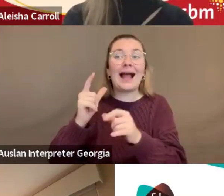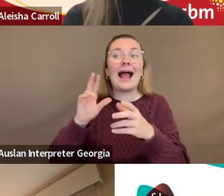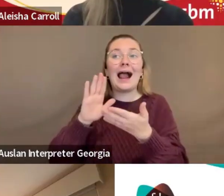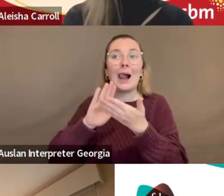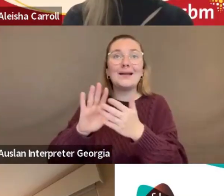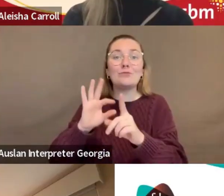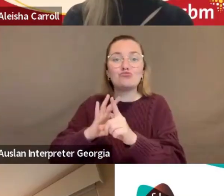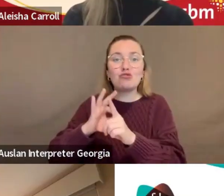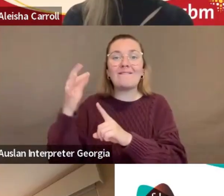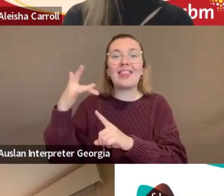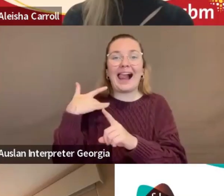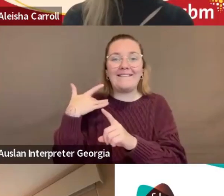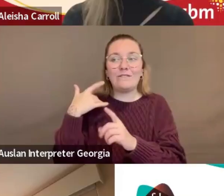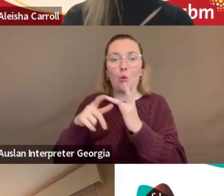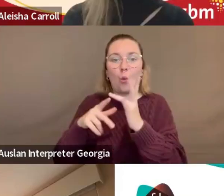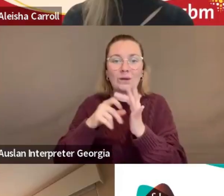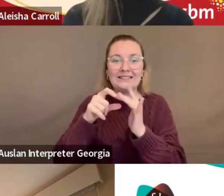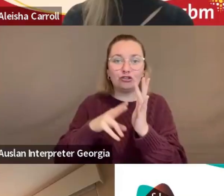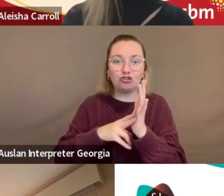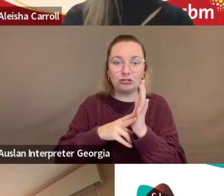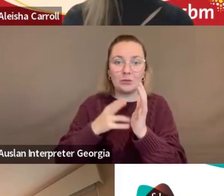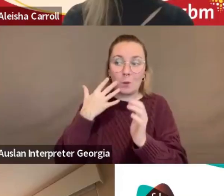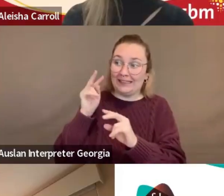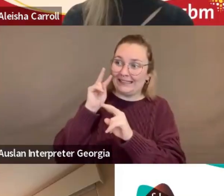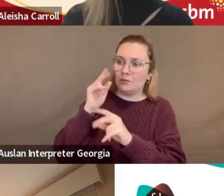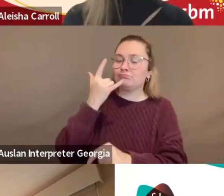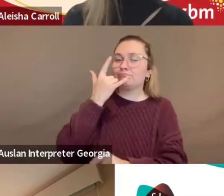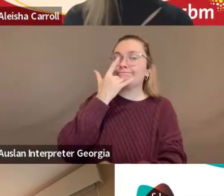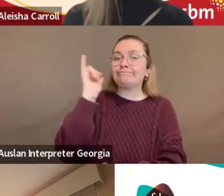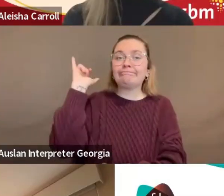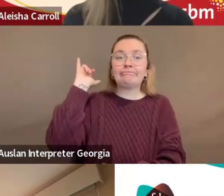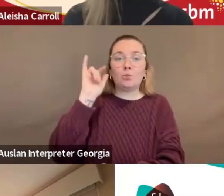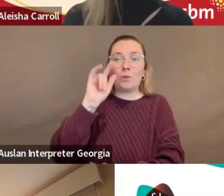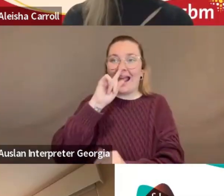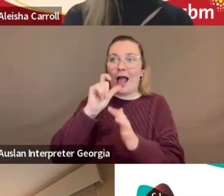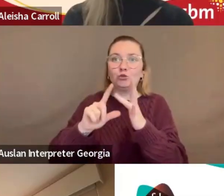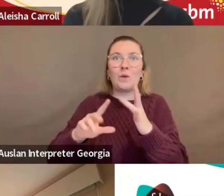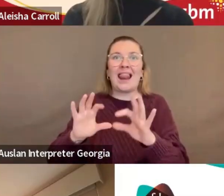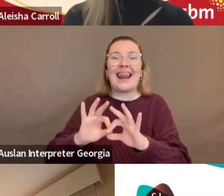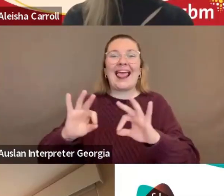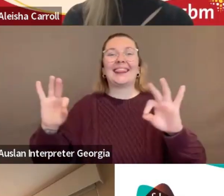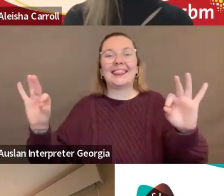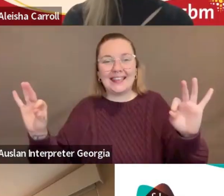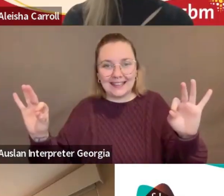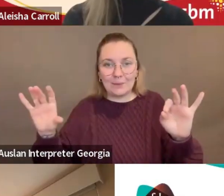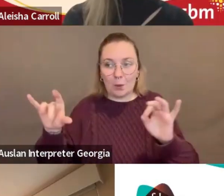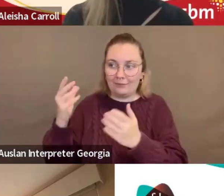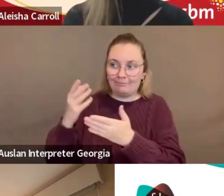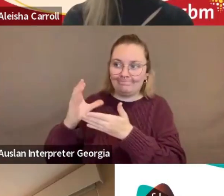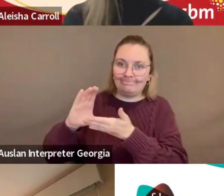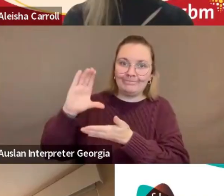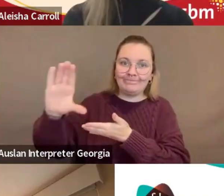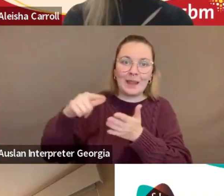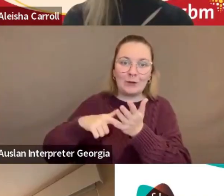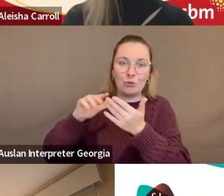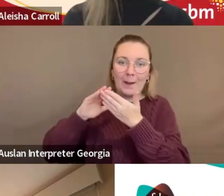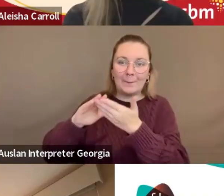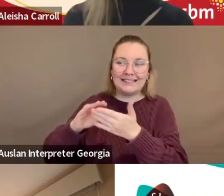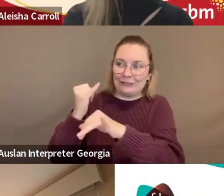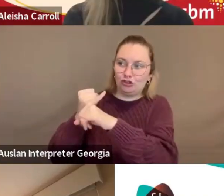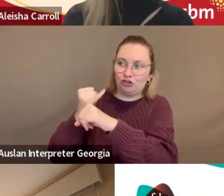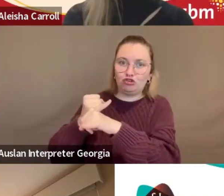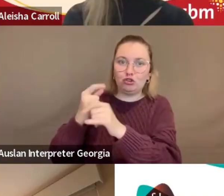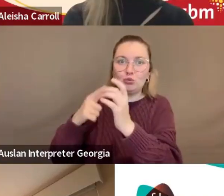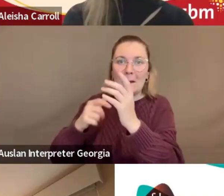of those within them, which, once we see, are heartbreaking and we cannot do nothing at the time. But whilst we